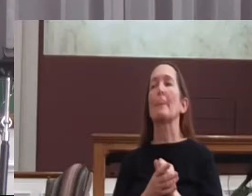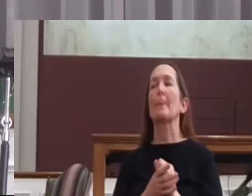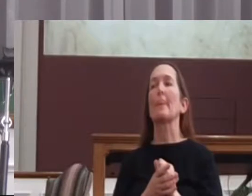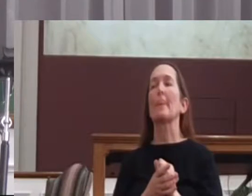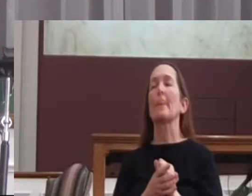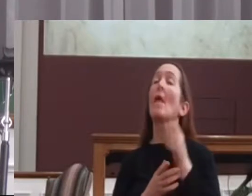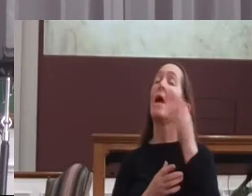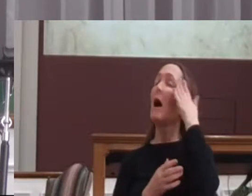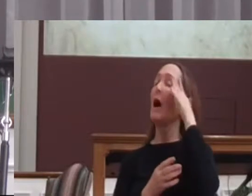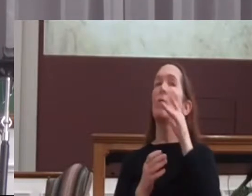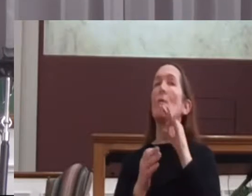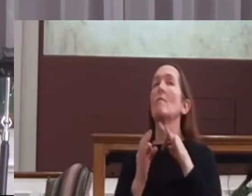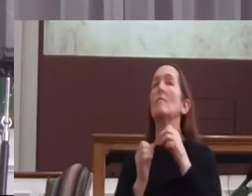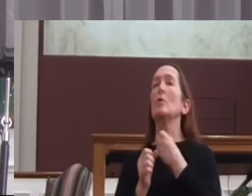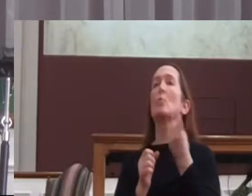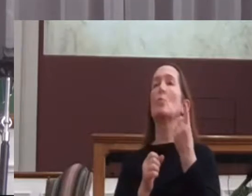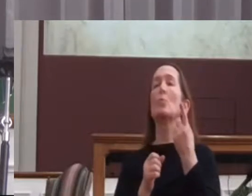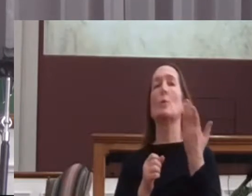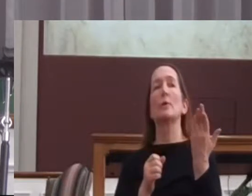Now,